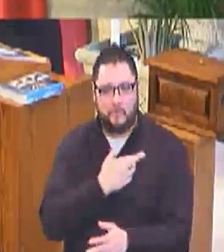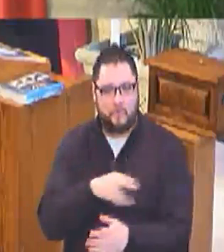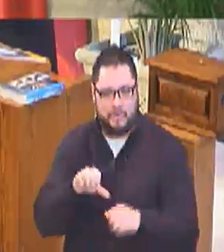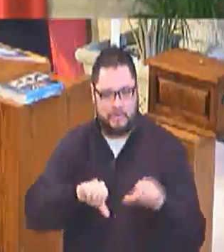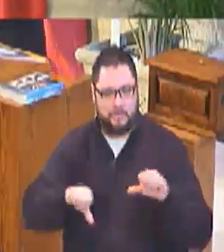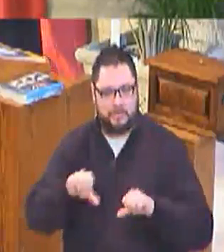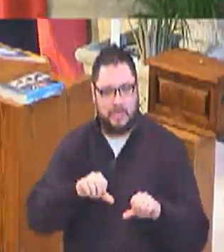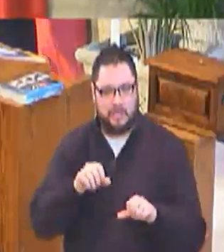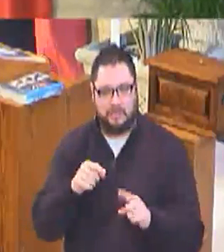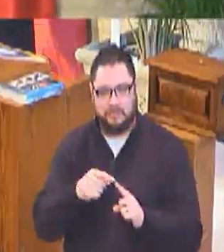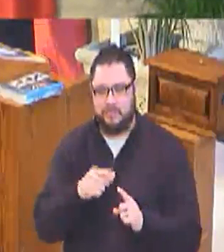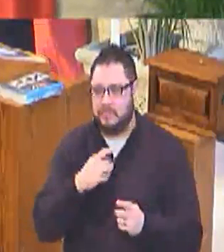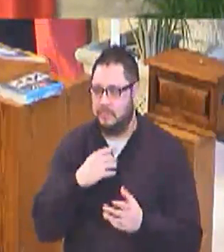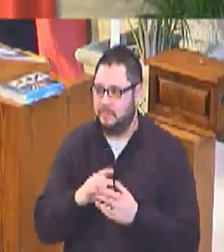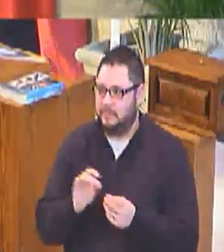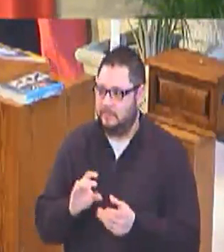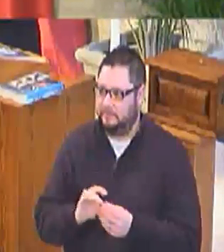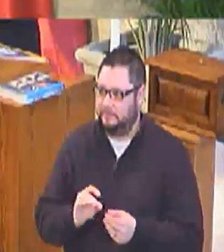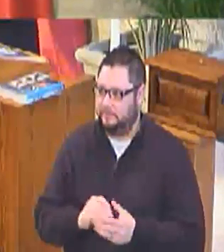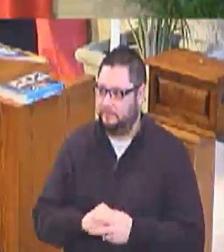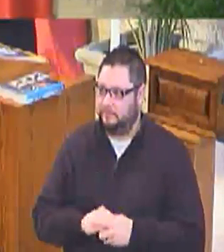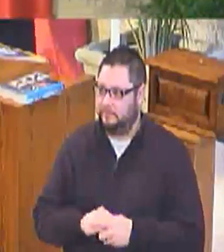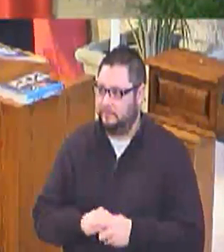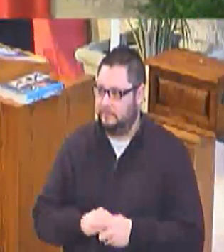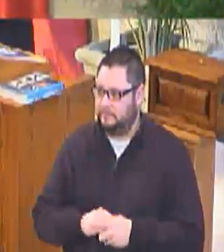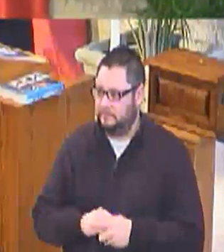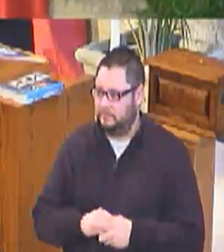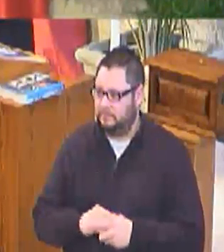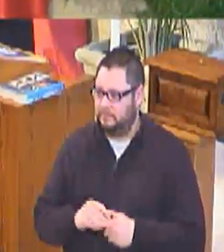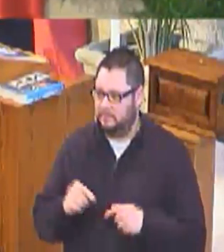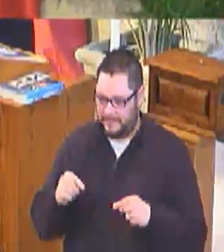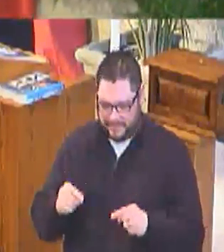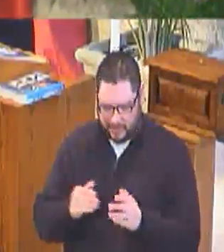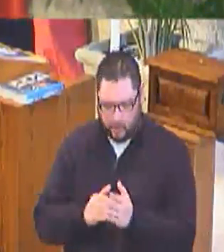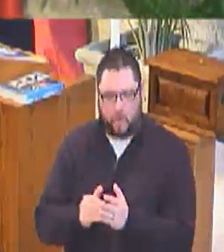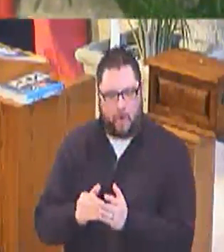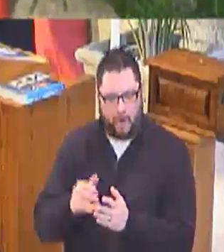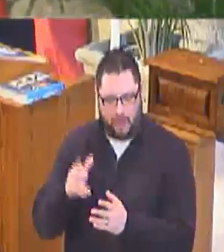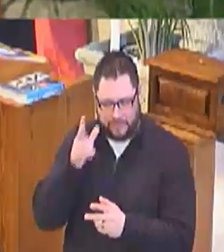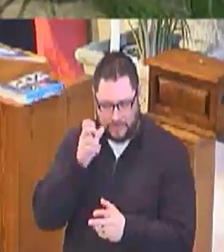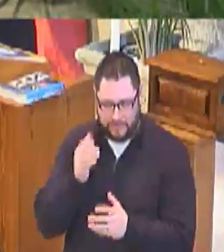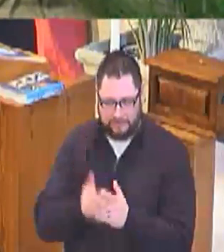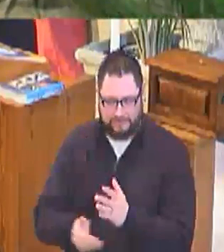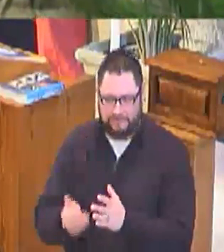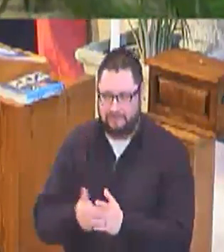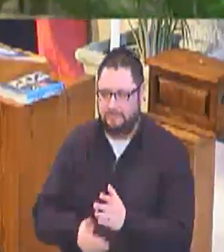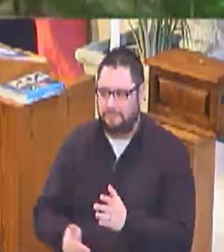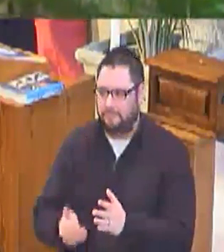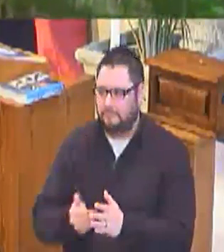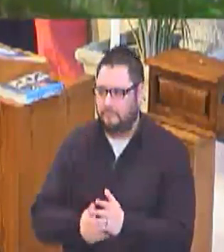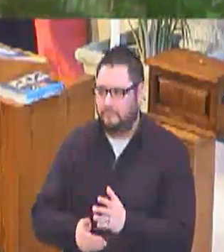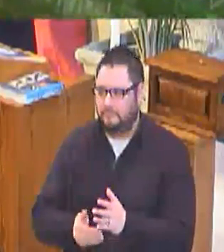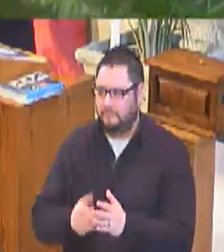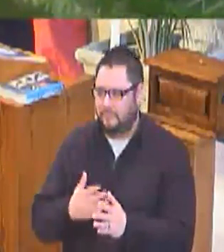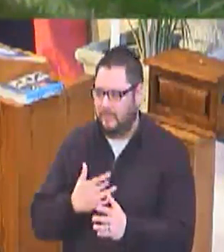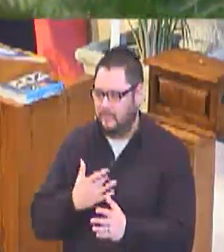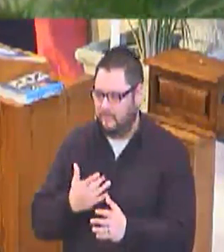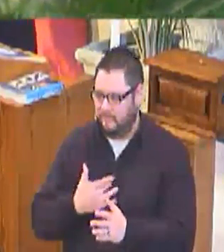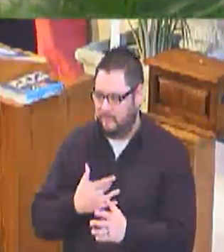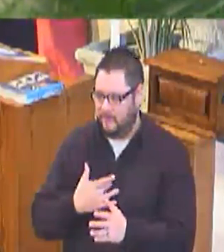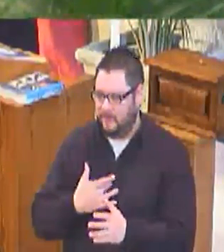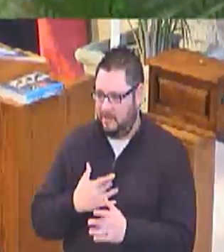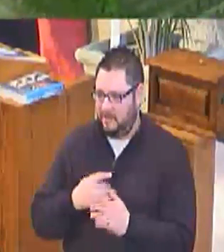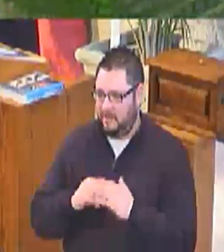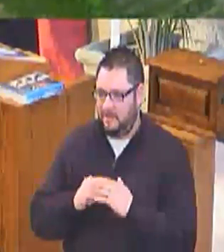science, he says, this thing we hear so much about, called the inferiority